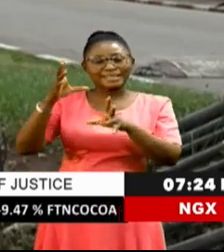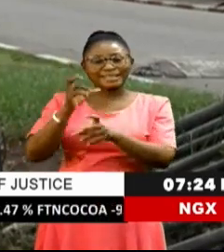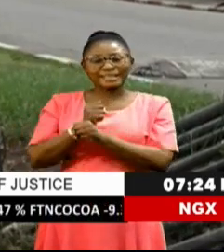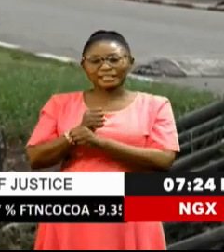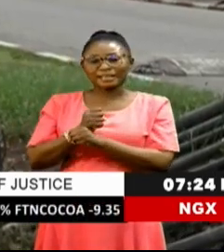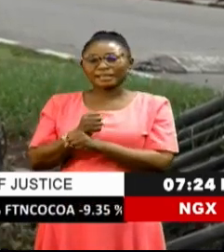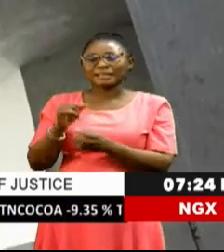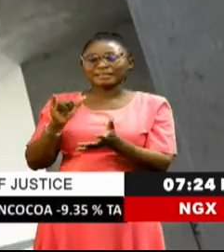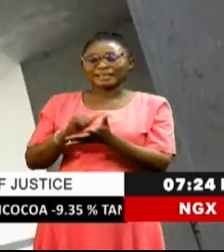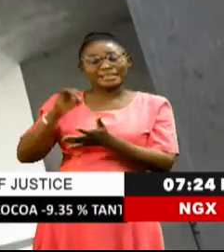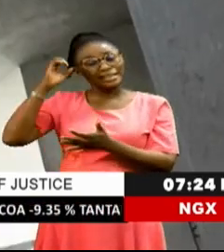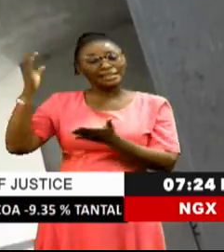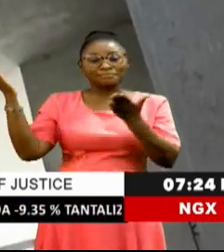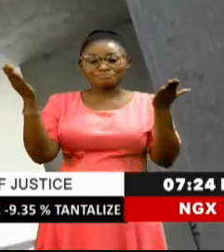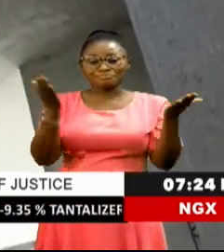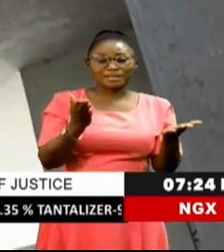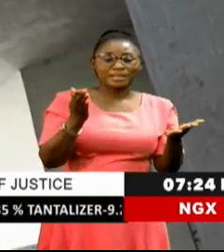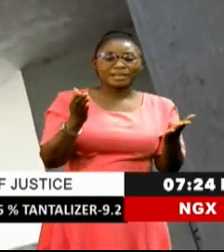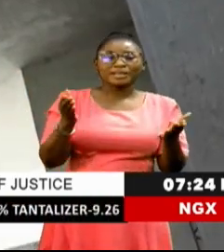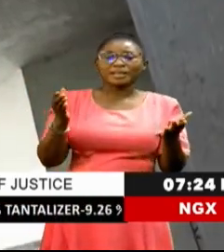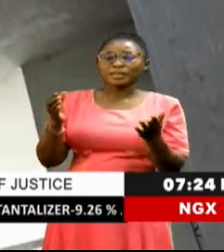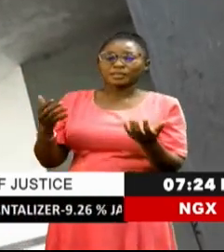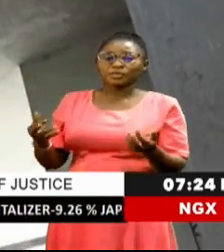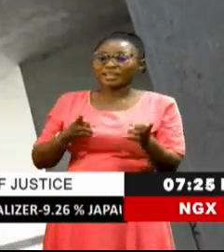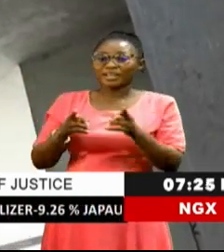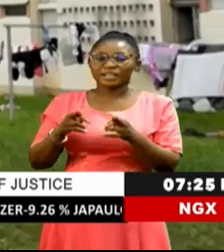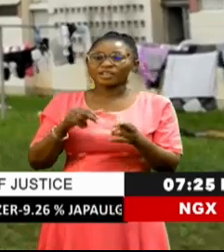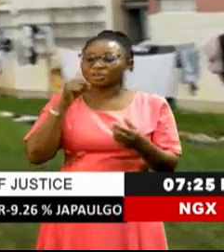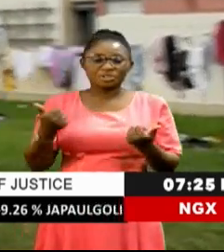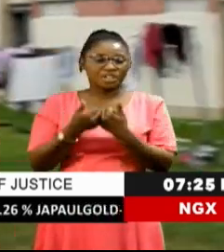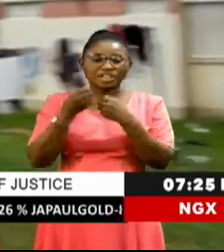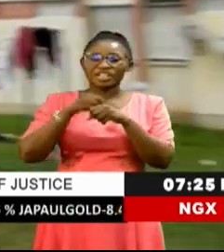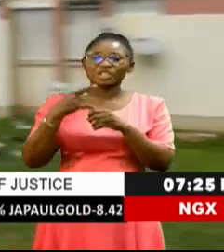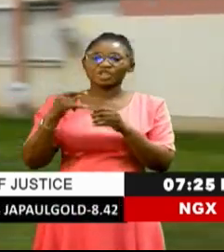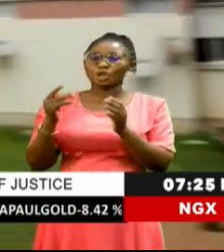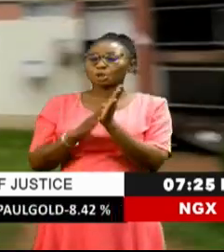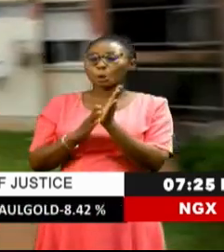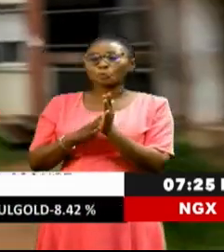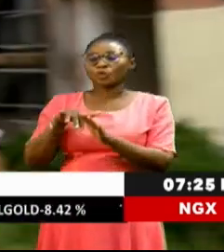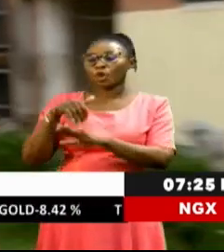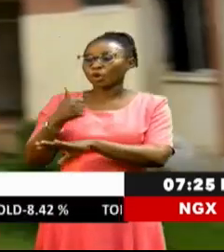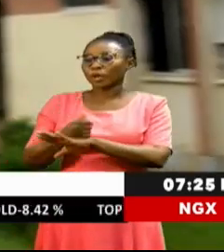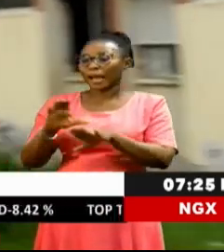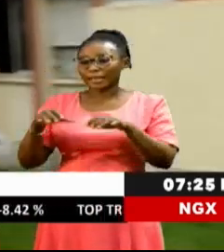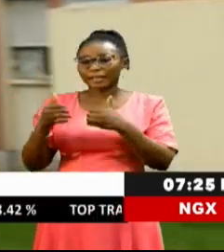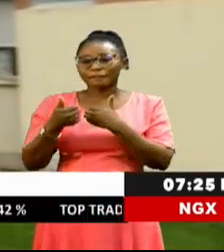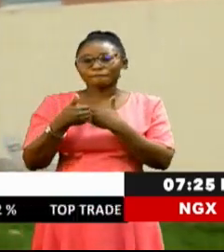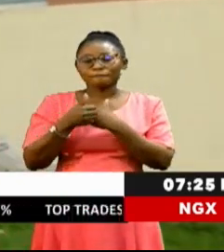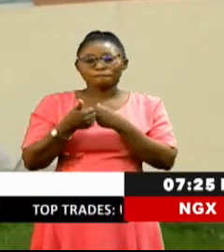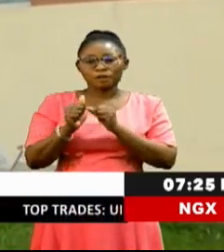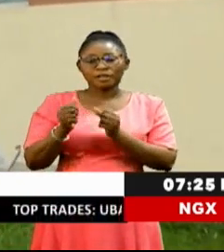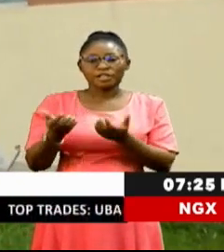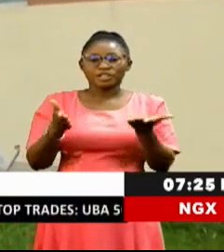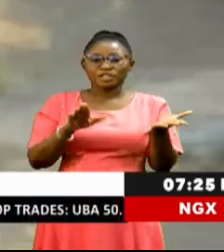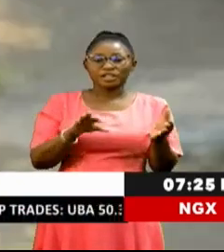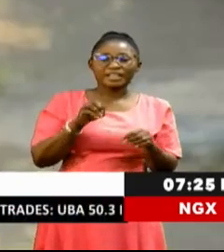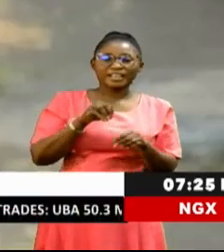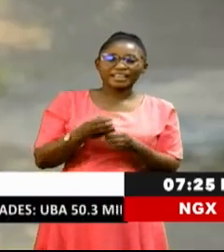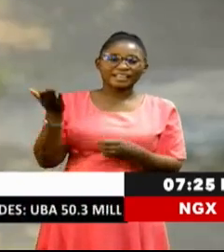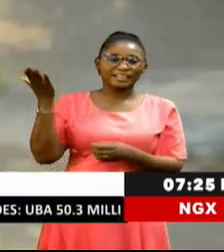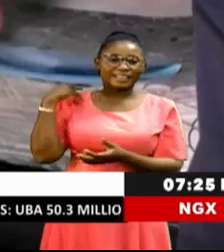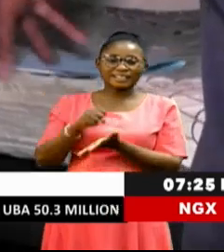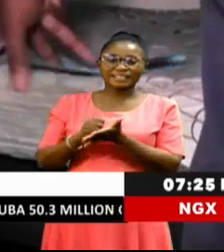unchallenged on campuses in Abidjan, Cote d'Ivoire's biggest city. The authorities acted following the death in late September of